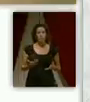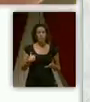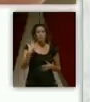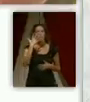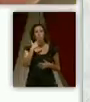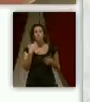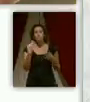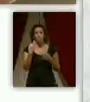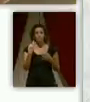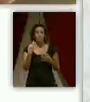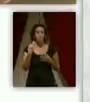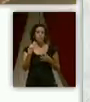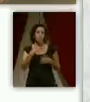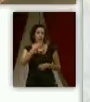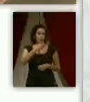this nightmare.